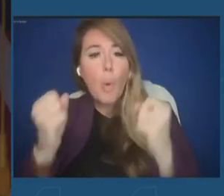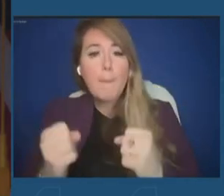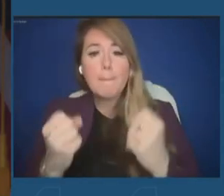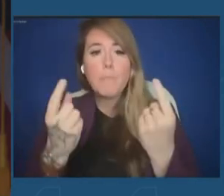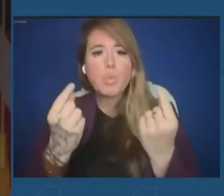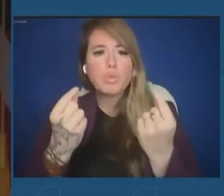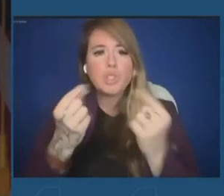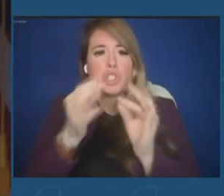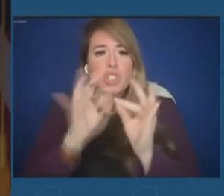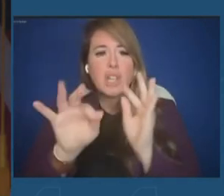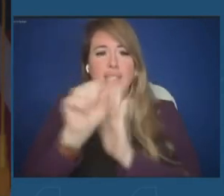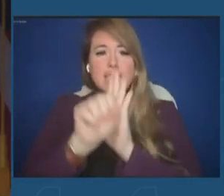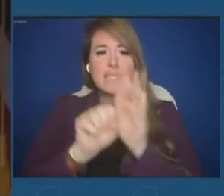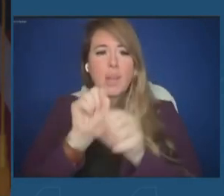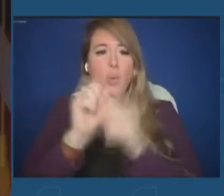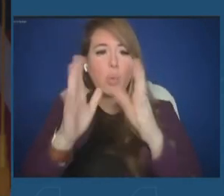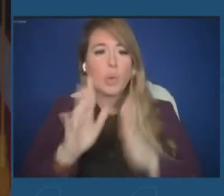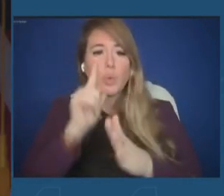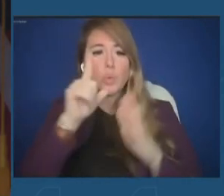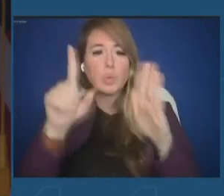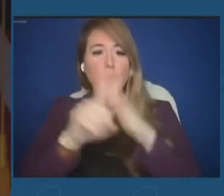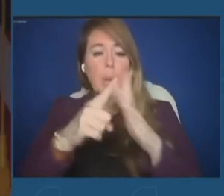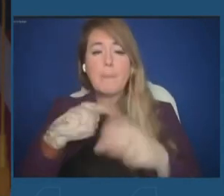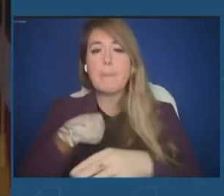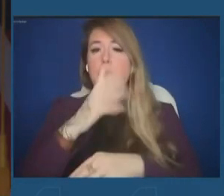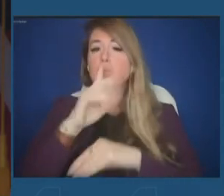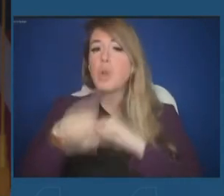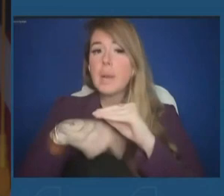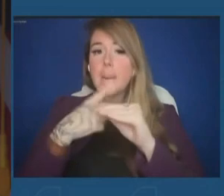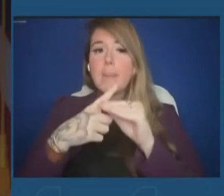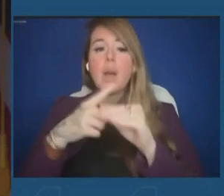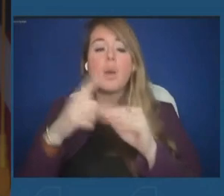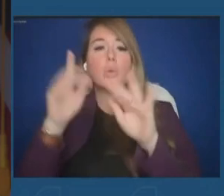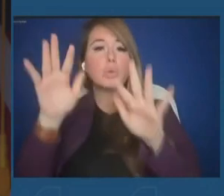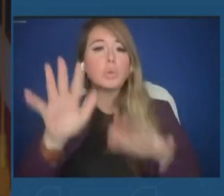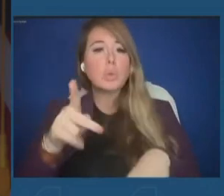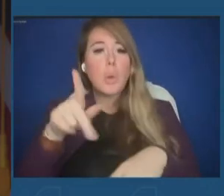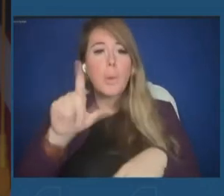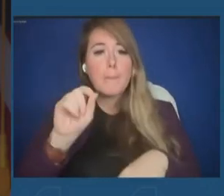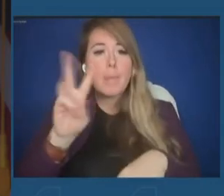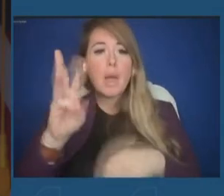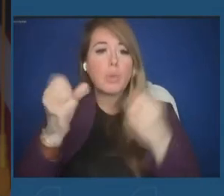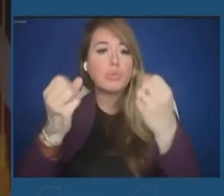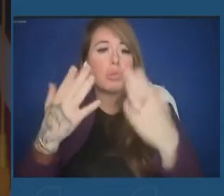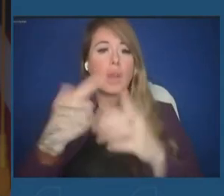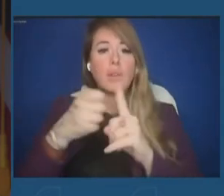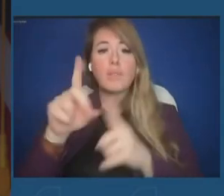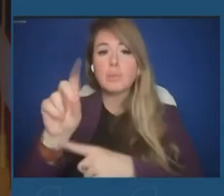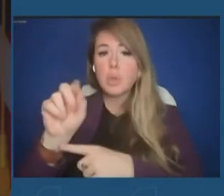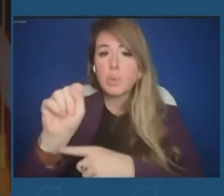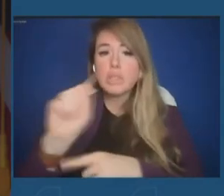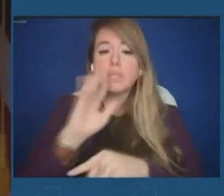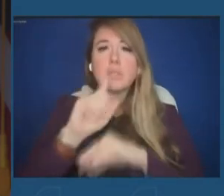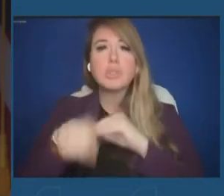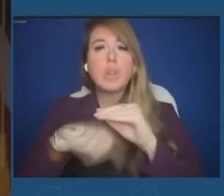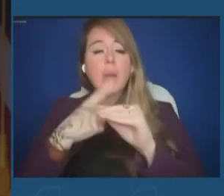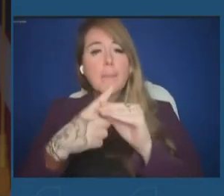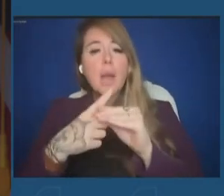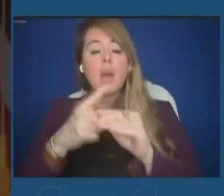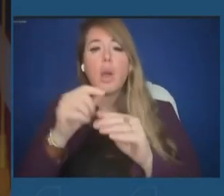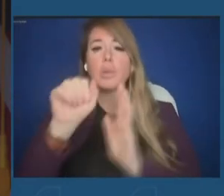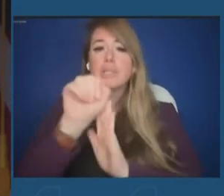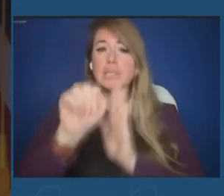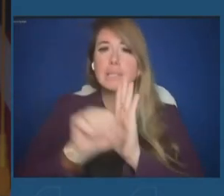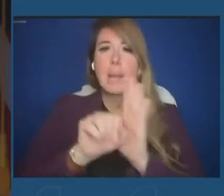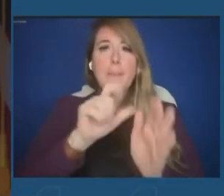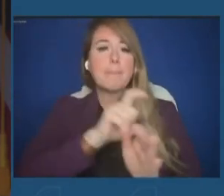state workers who came in. And I'm talking about snowplow drivers from the DOT. I'm talking about state police